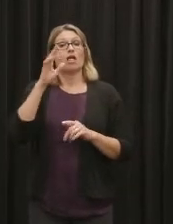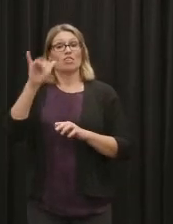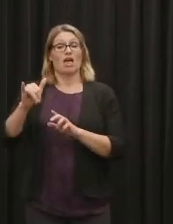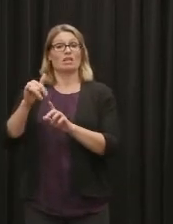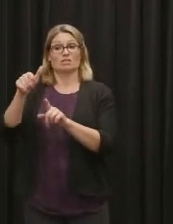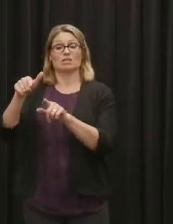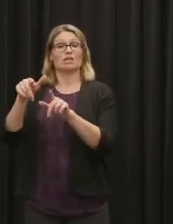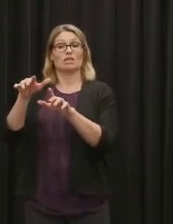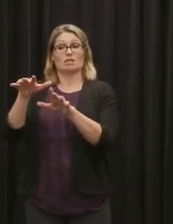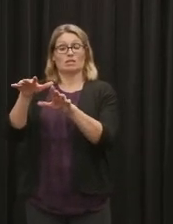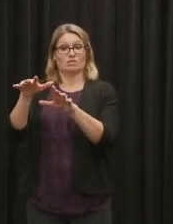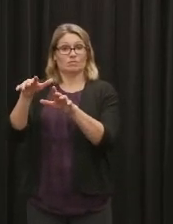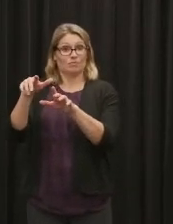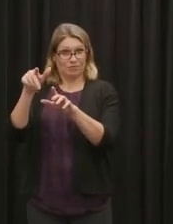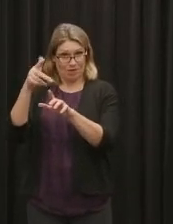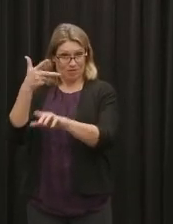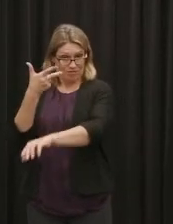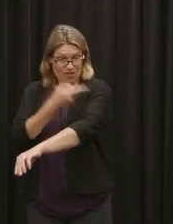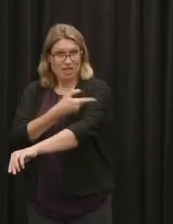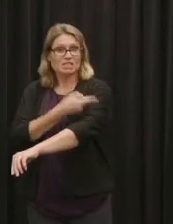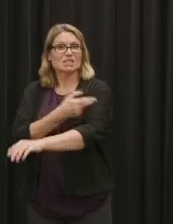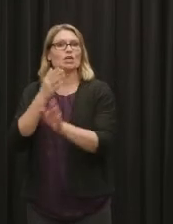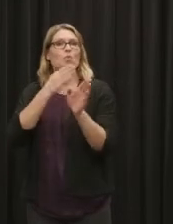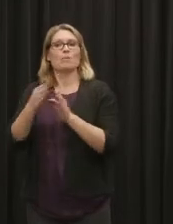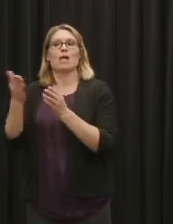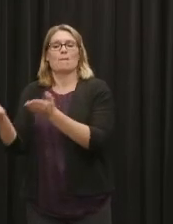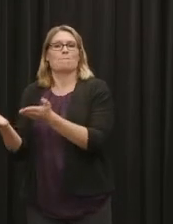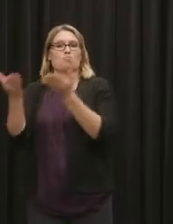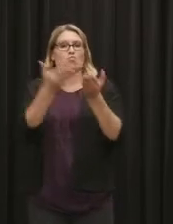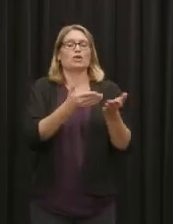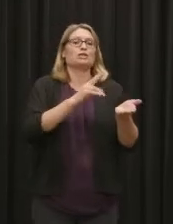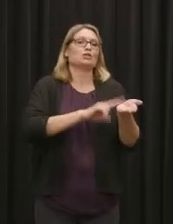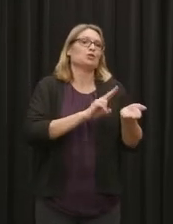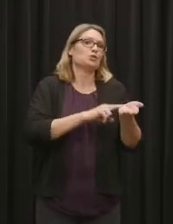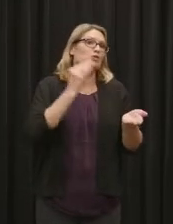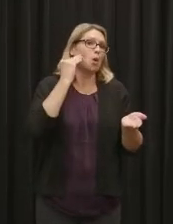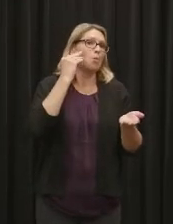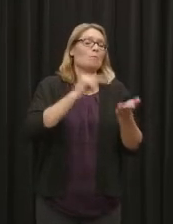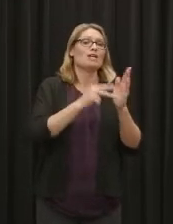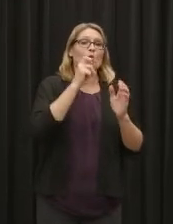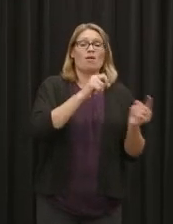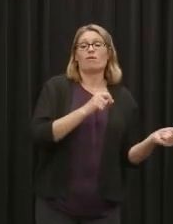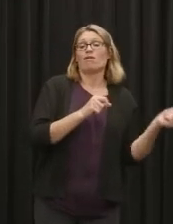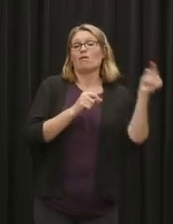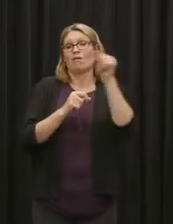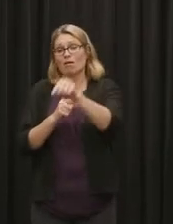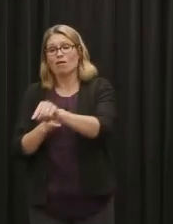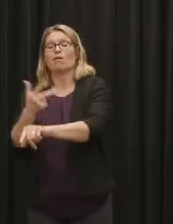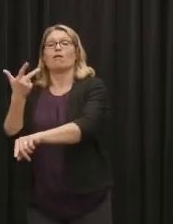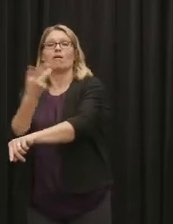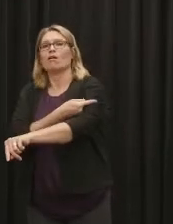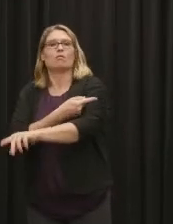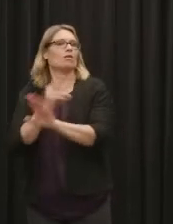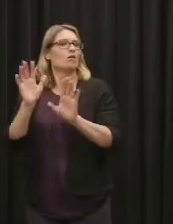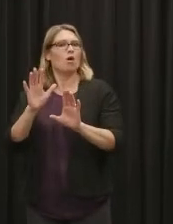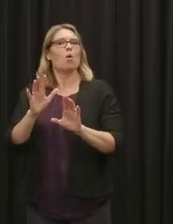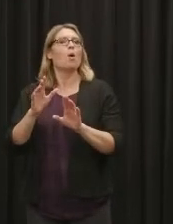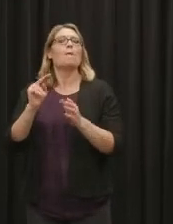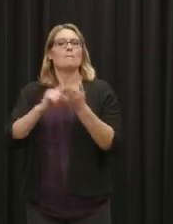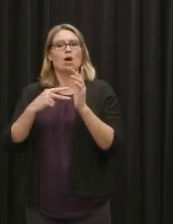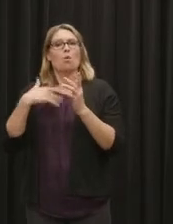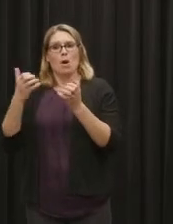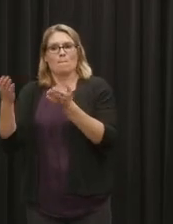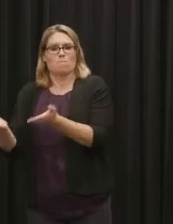people who are in long-term care facilities so that they don't have to travel. Now, this is a